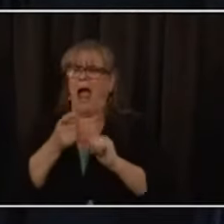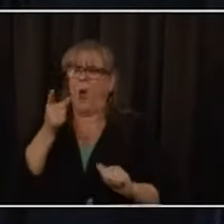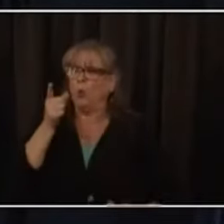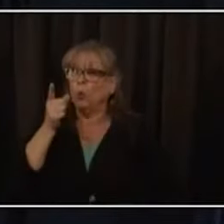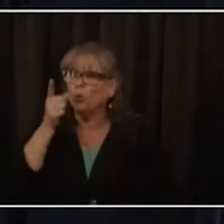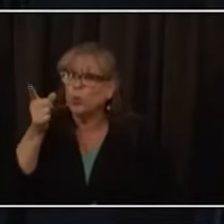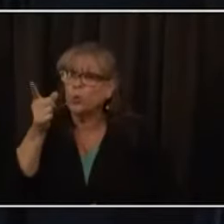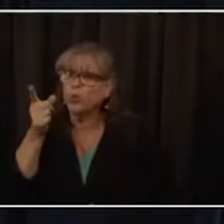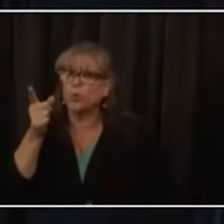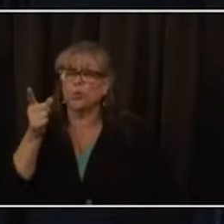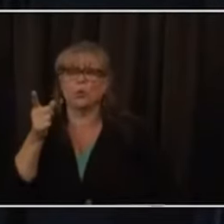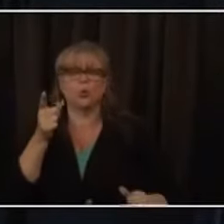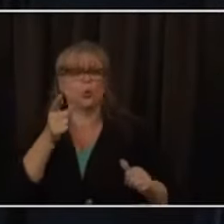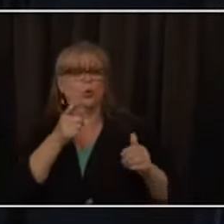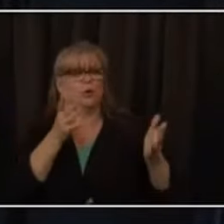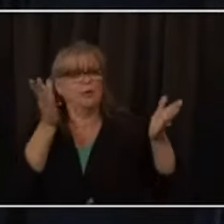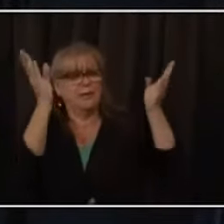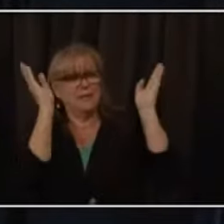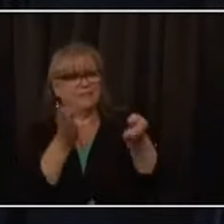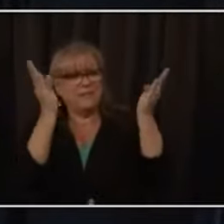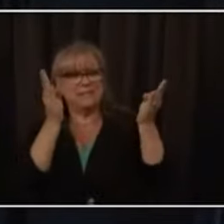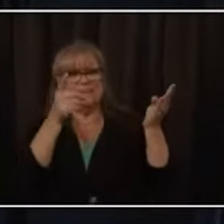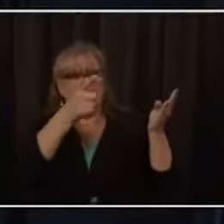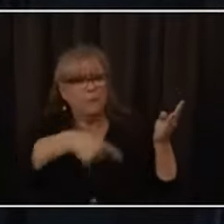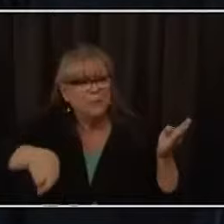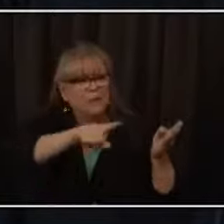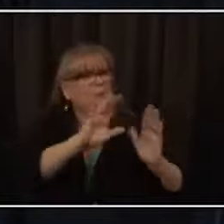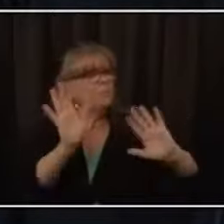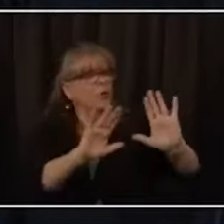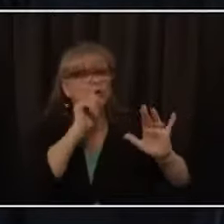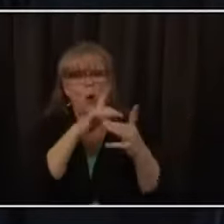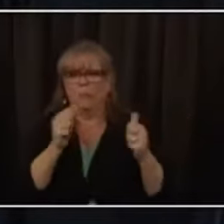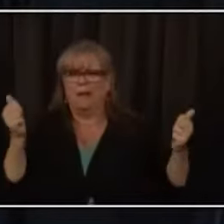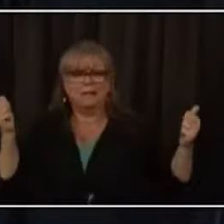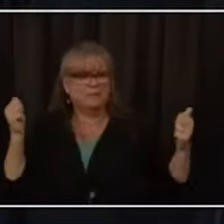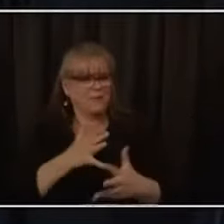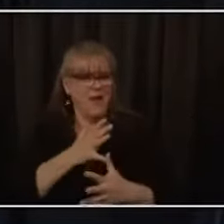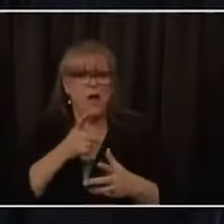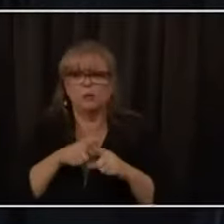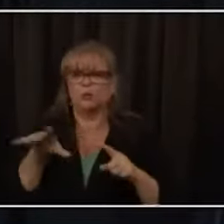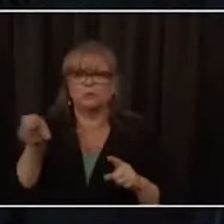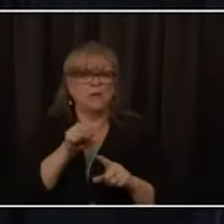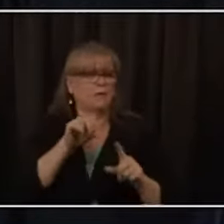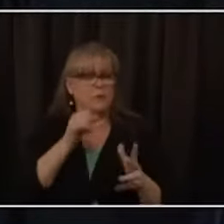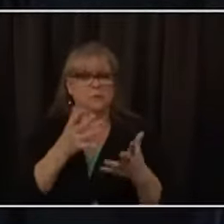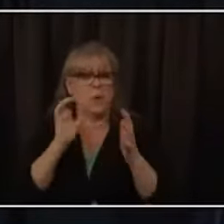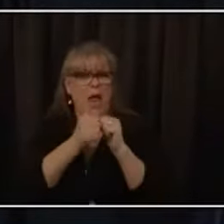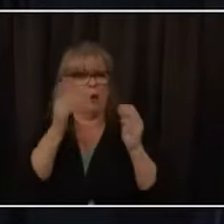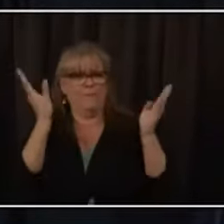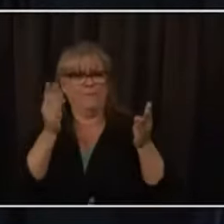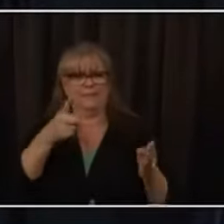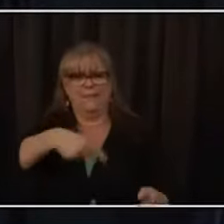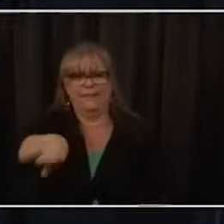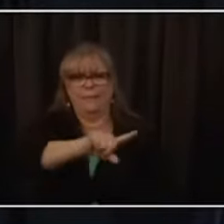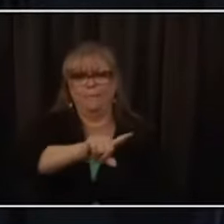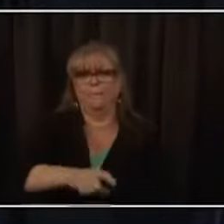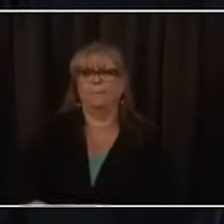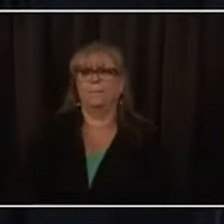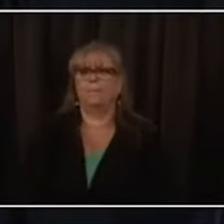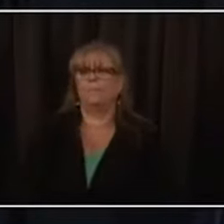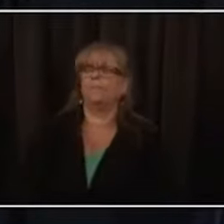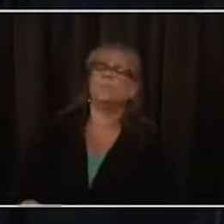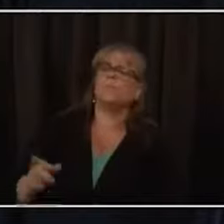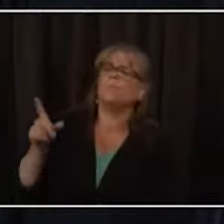at the drive-through site and now this? So, you know, let's put this in perspective. We have about 2.1 million Coloradans who've gotten at least one